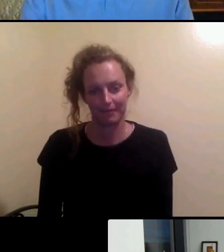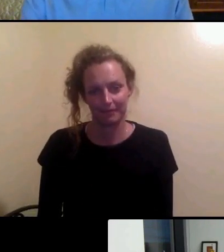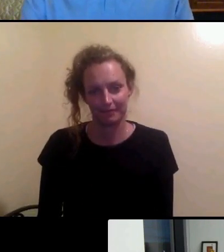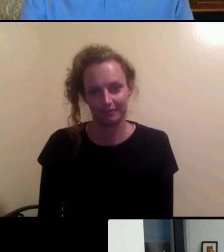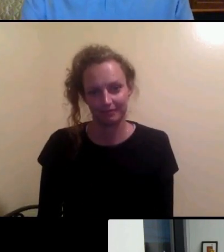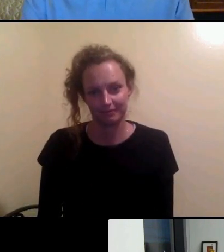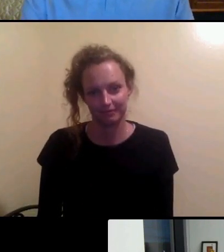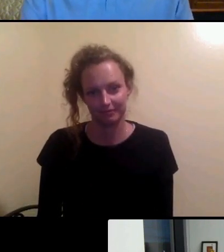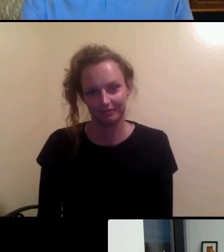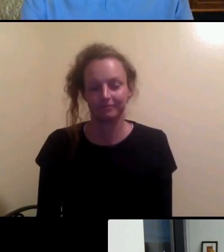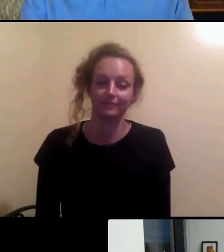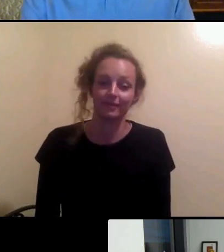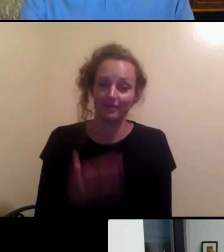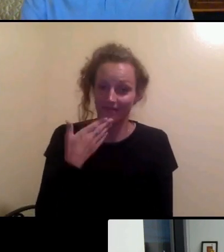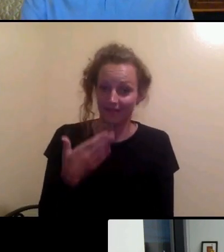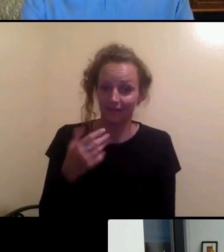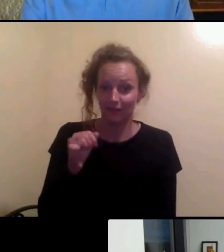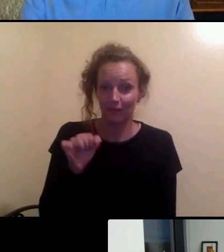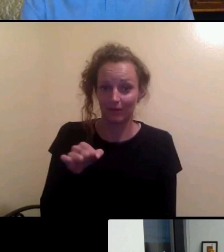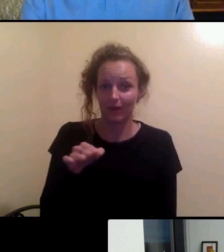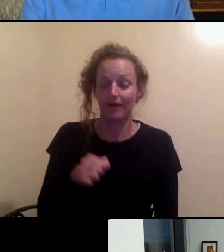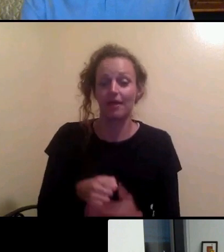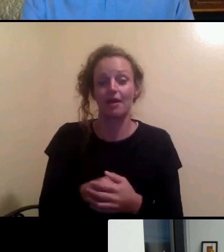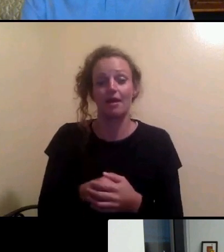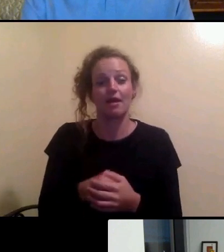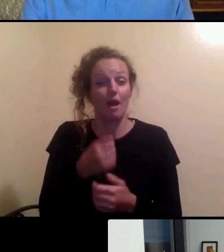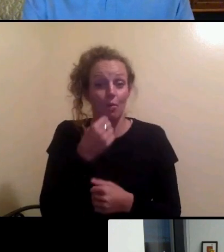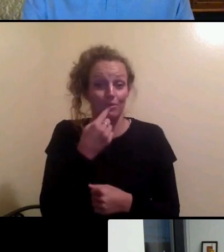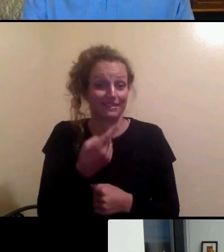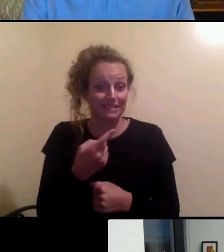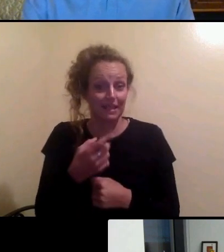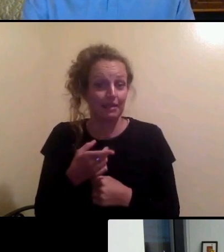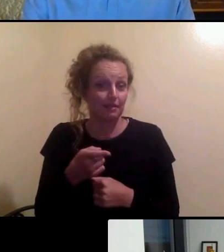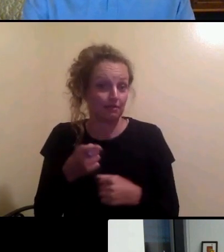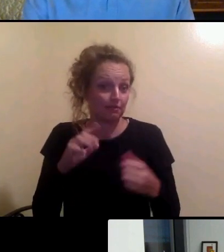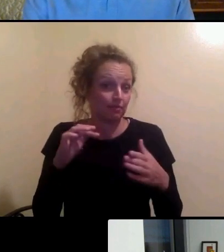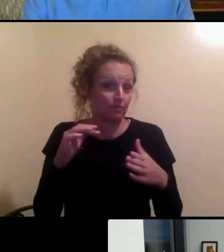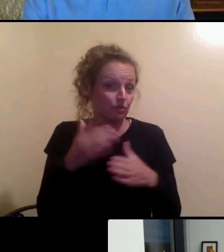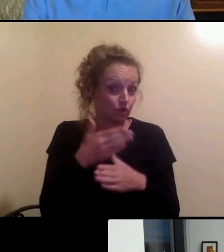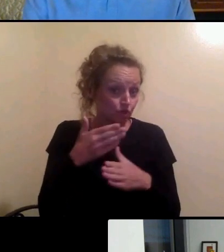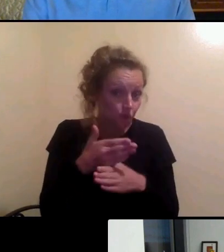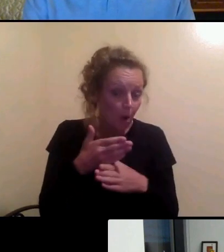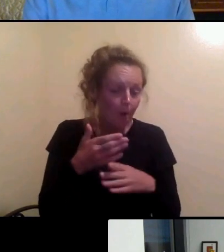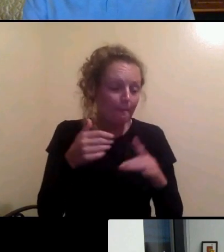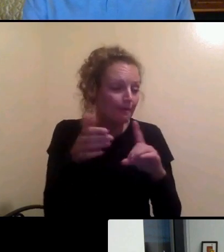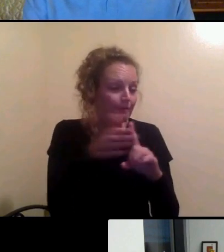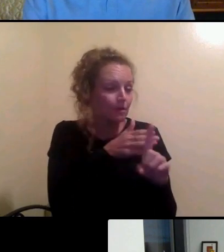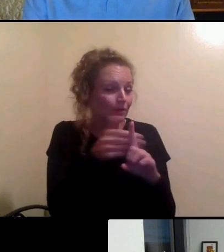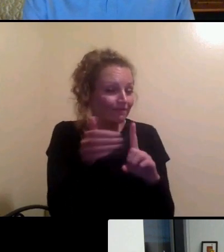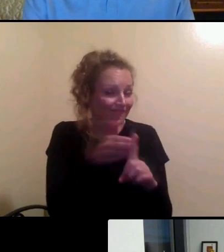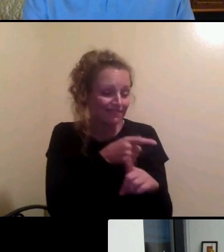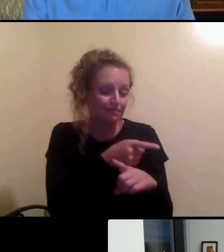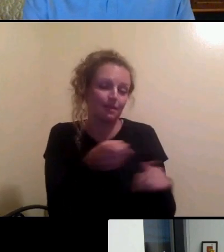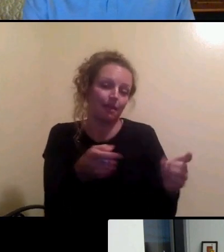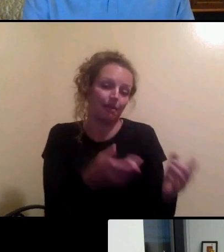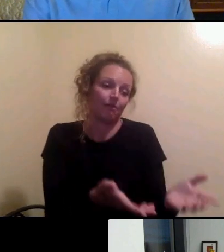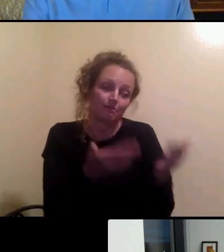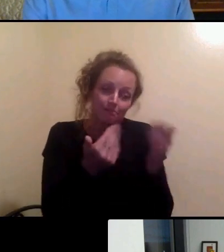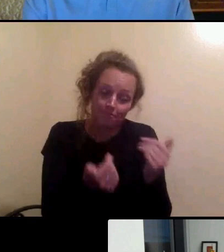Thank you. Yeah. So I was just saying that this job of convincing never ends. So we are still doing